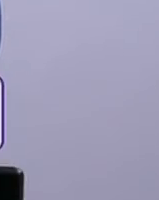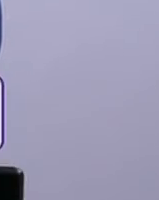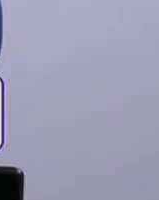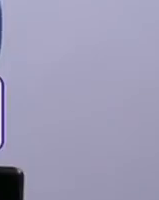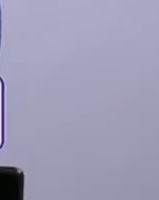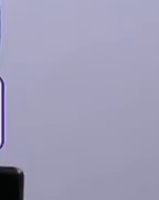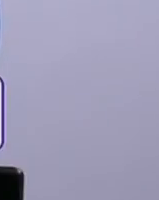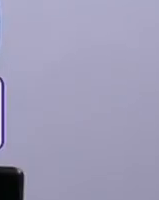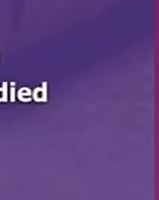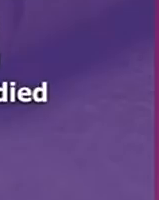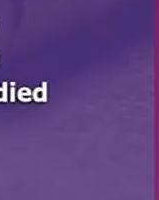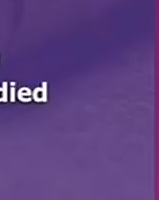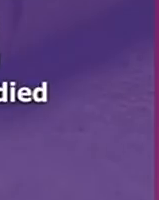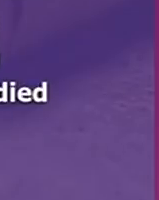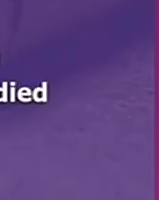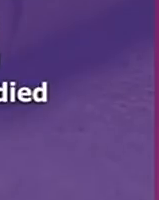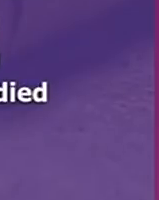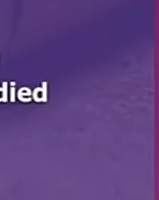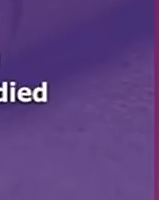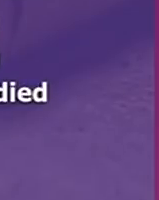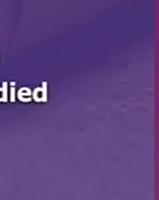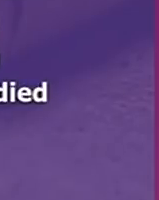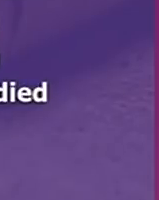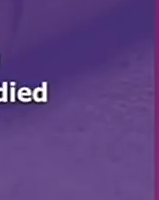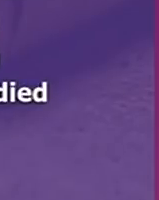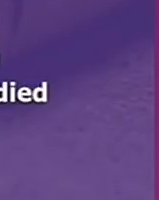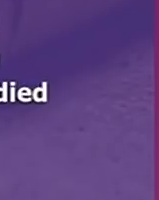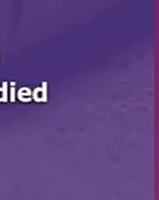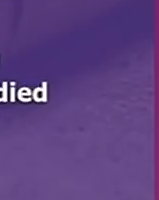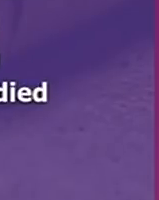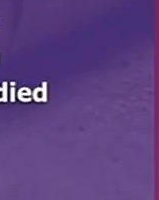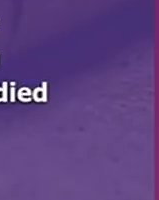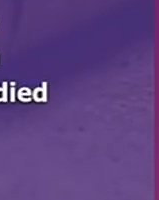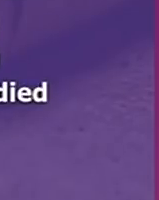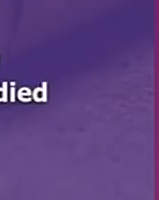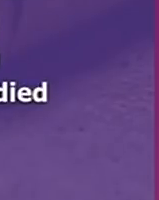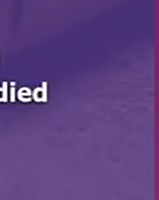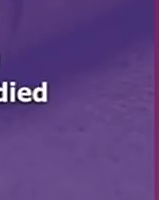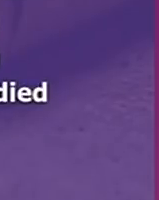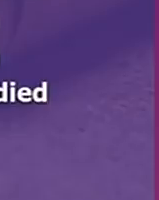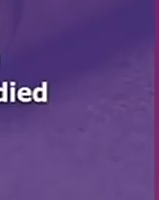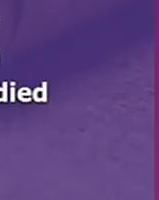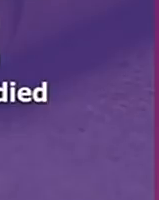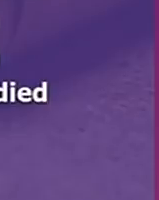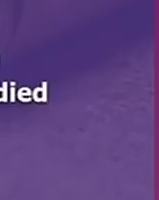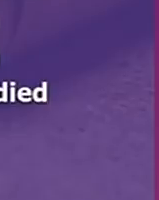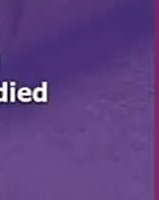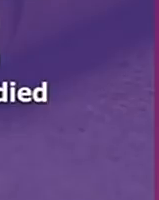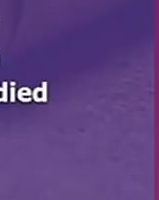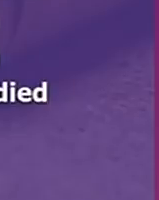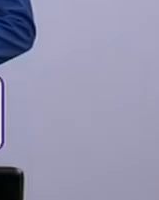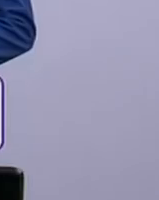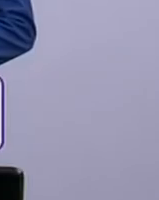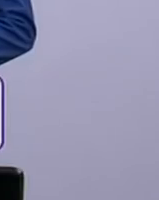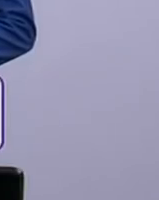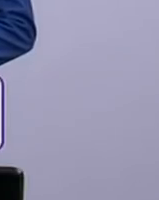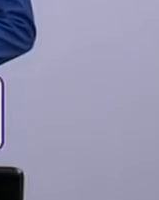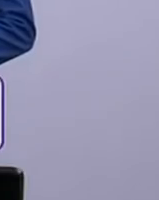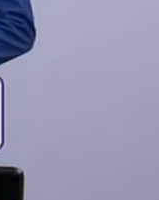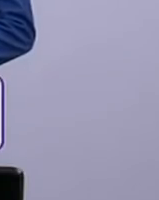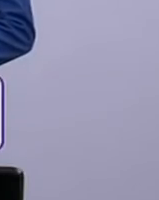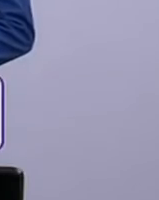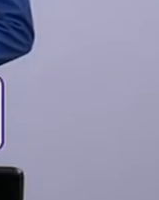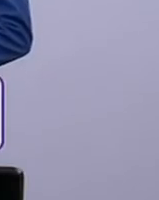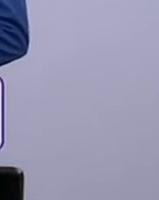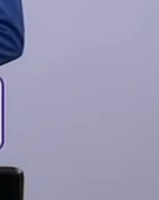a PhD. It's also not enough nowadays to be happy with the qualifications you have.